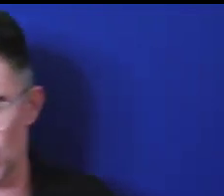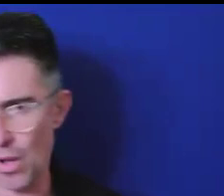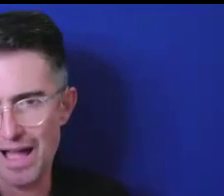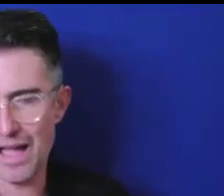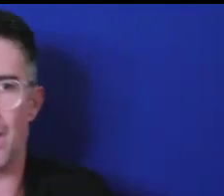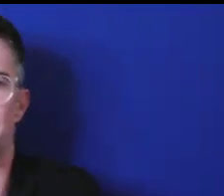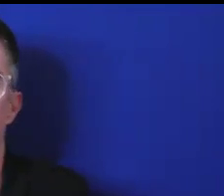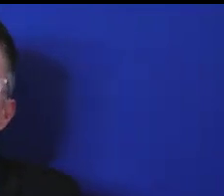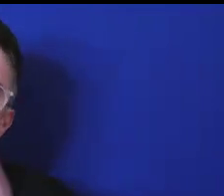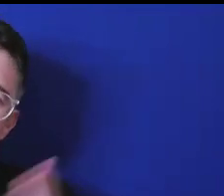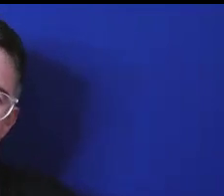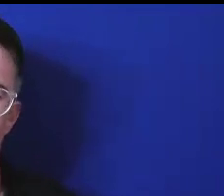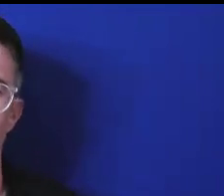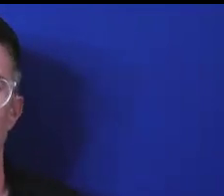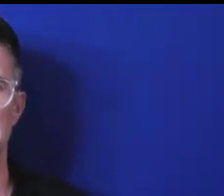we had.